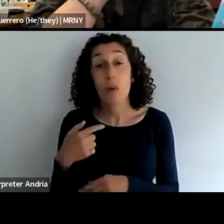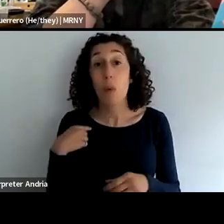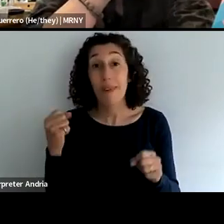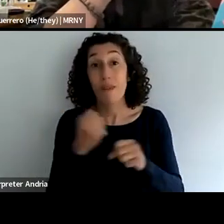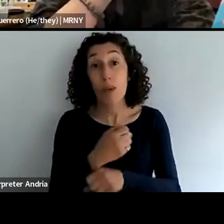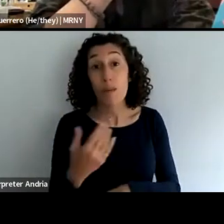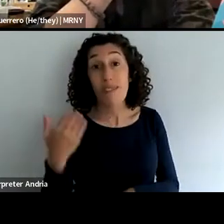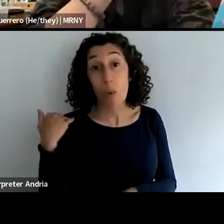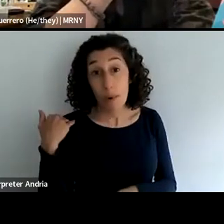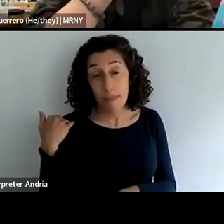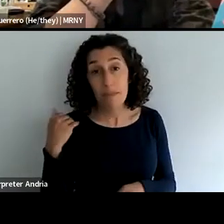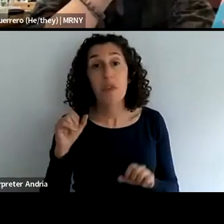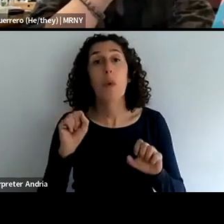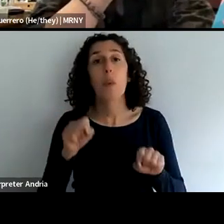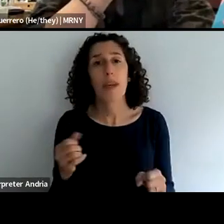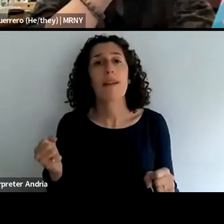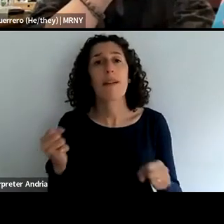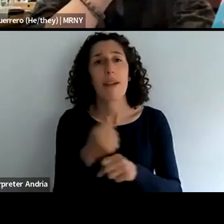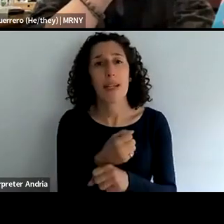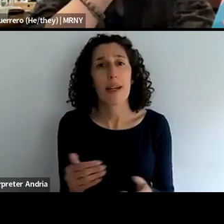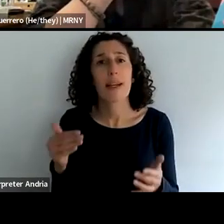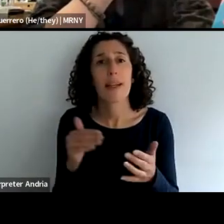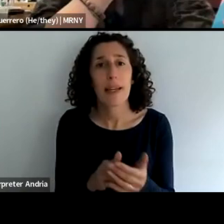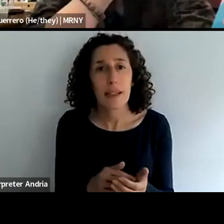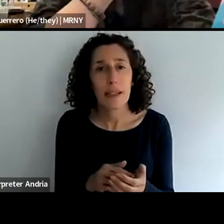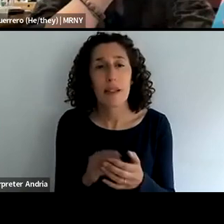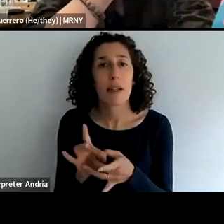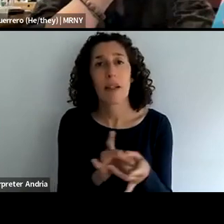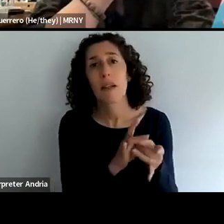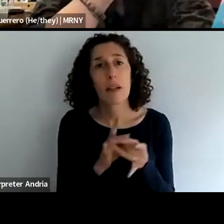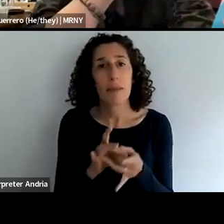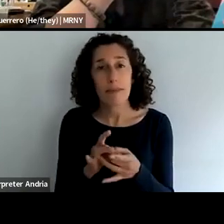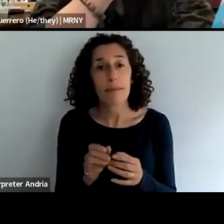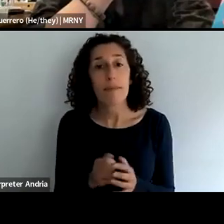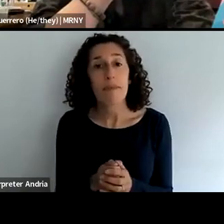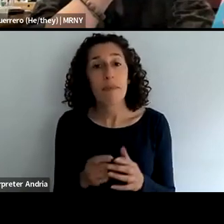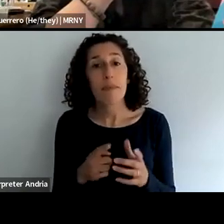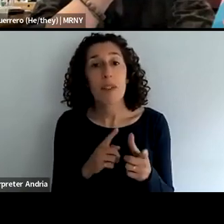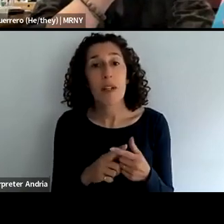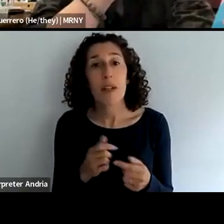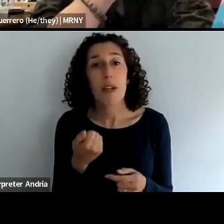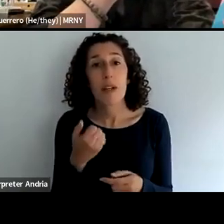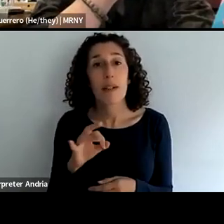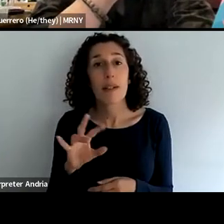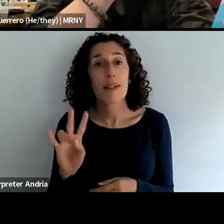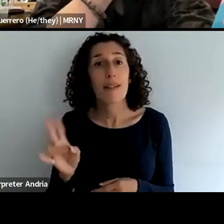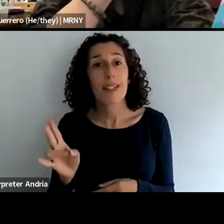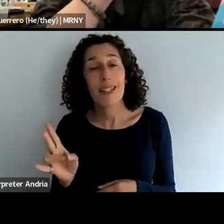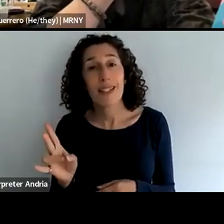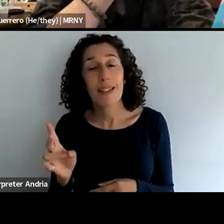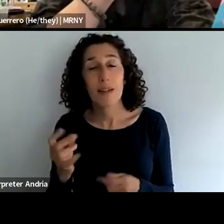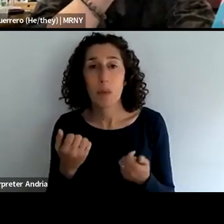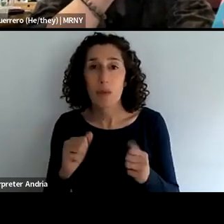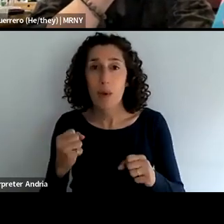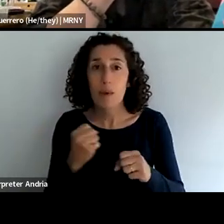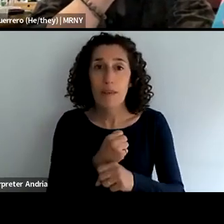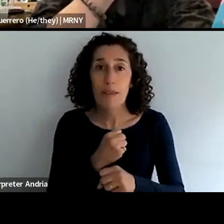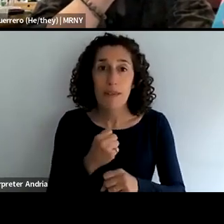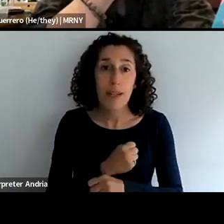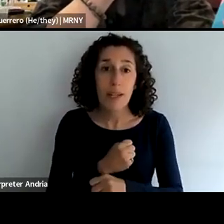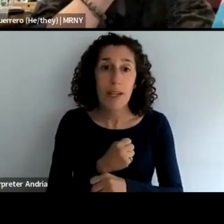it, all right? We put an effort in the 70s. We kept getting thrown under the bus, but we always get thrown